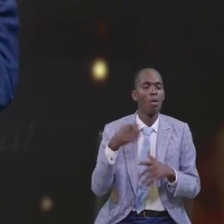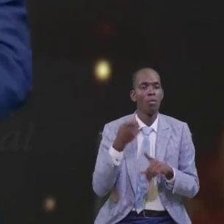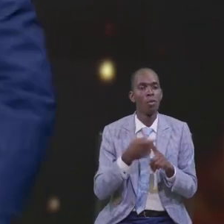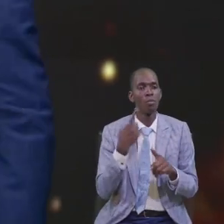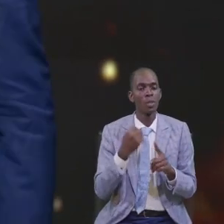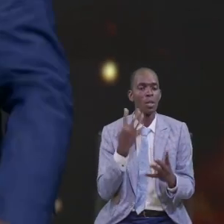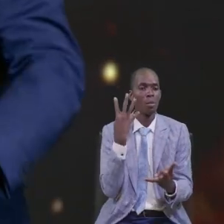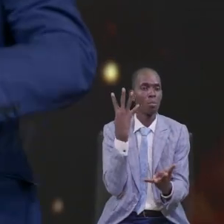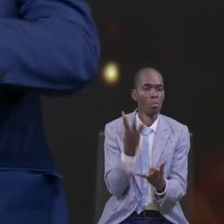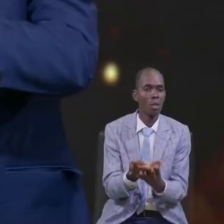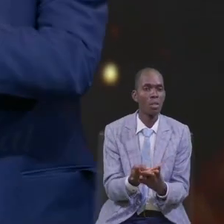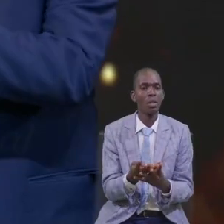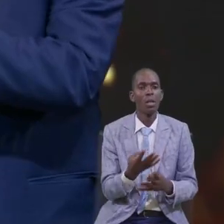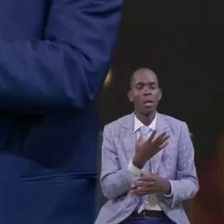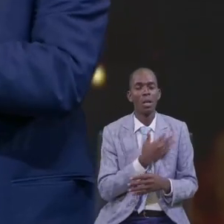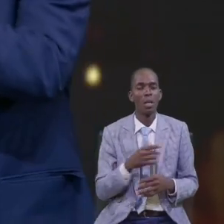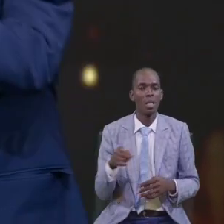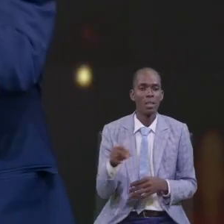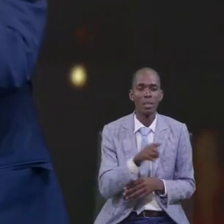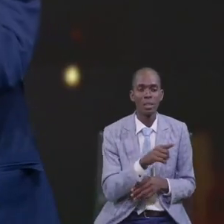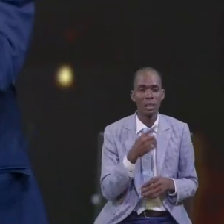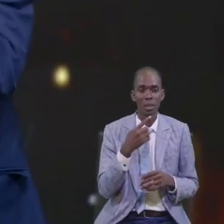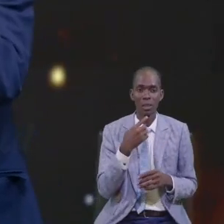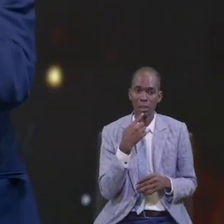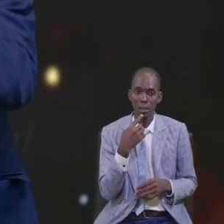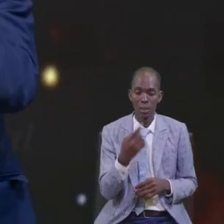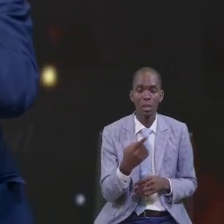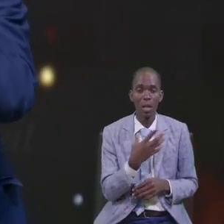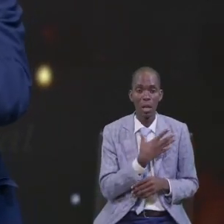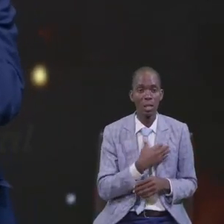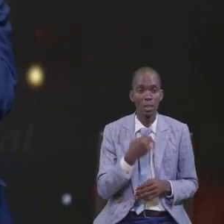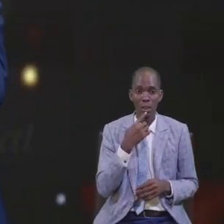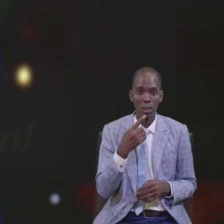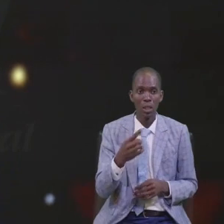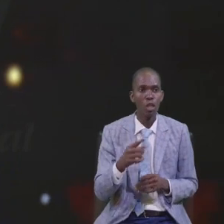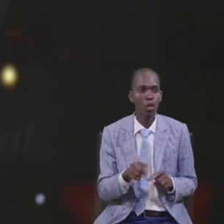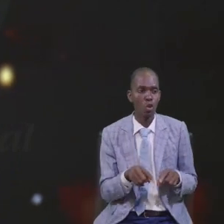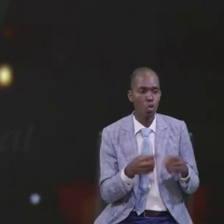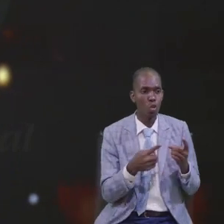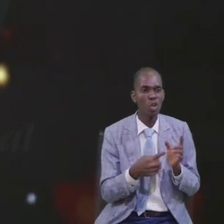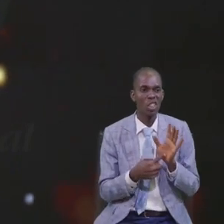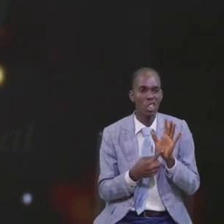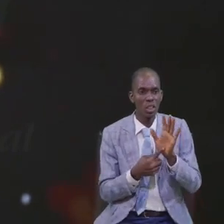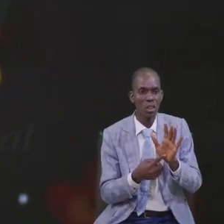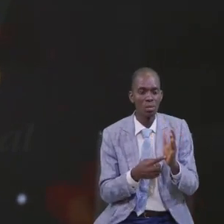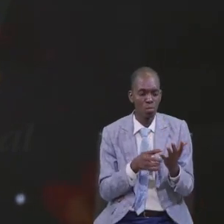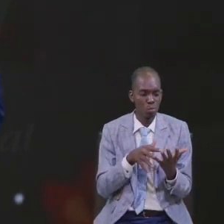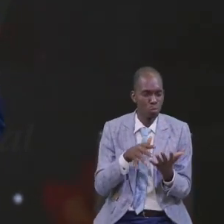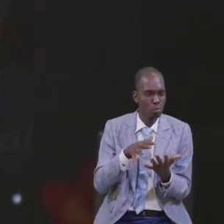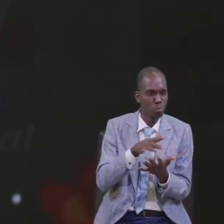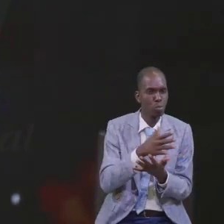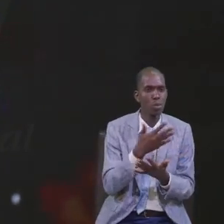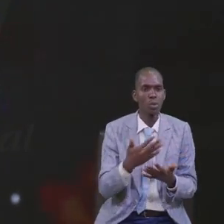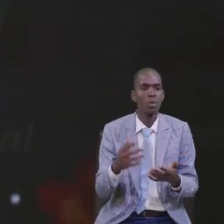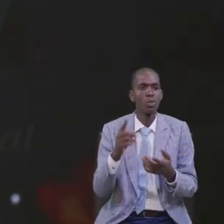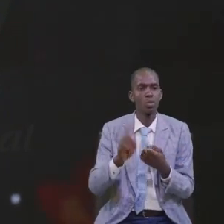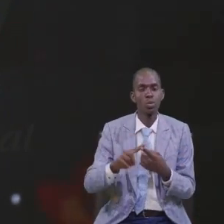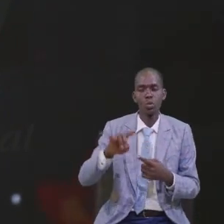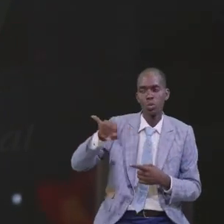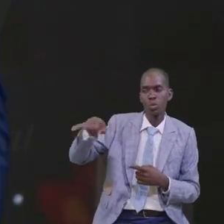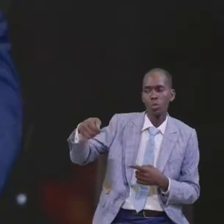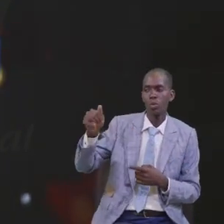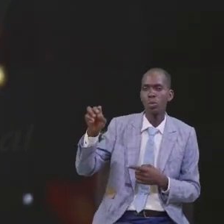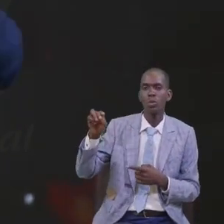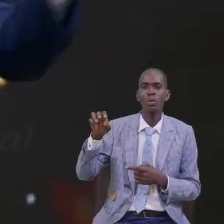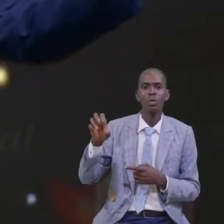out of the prison. And he said, look at this, go show these things unto James.